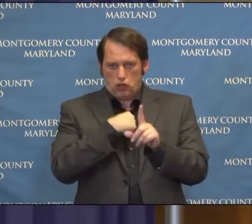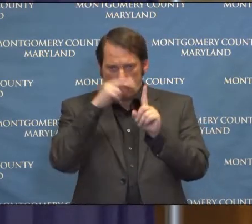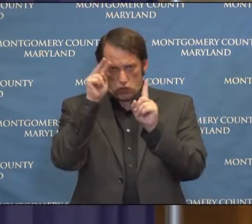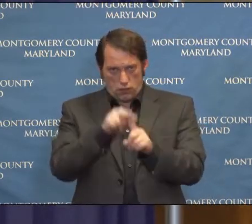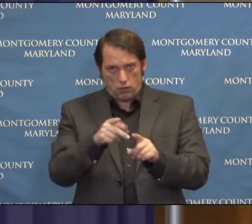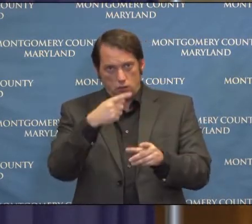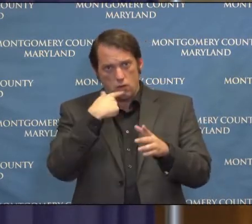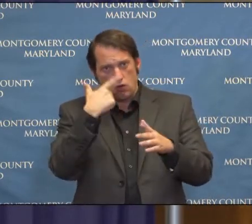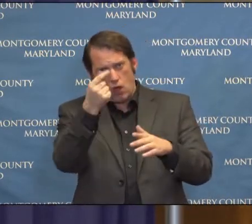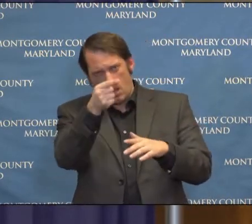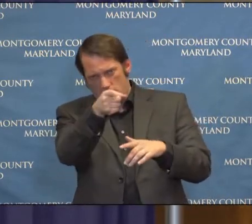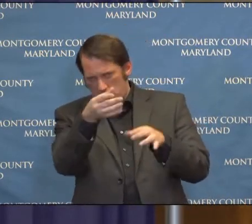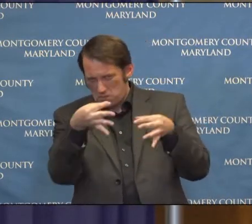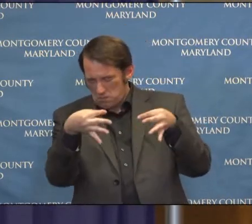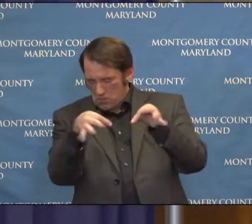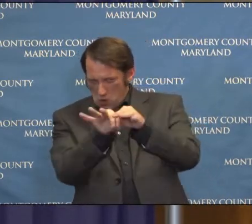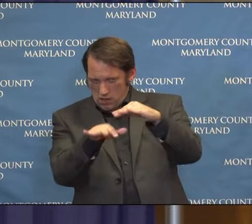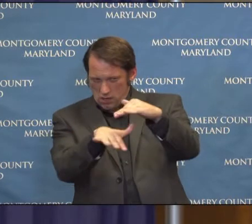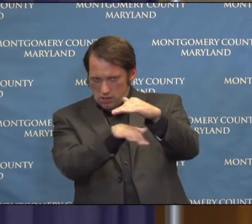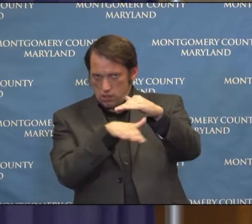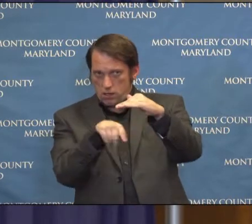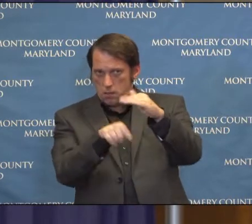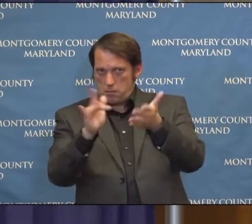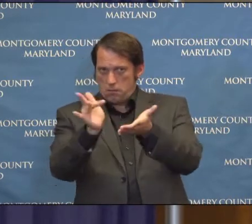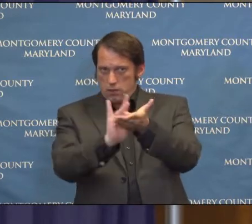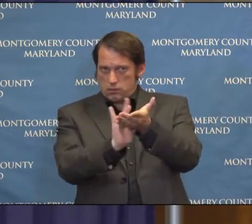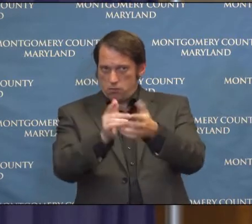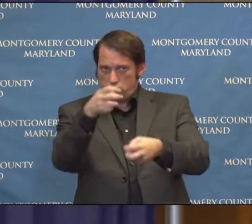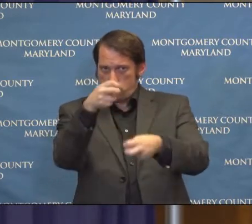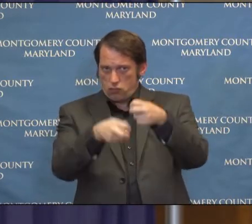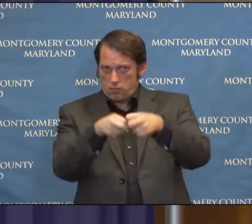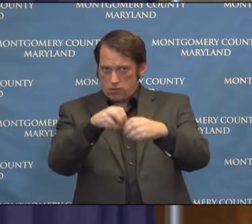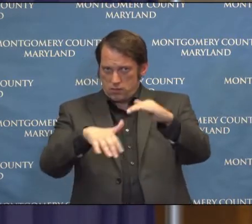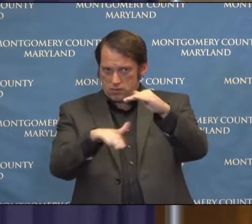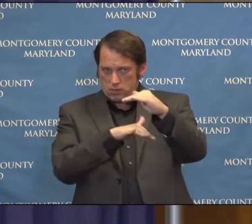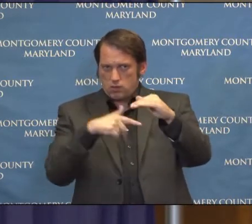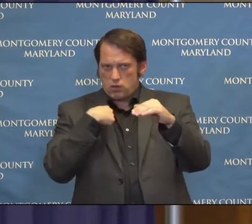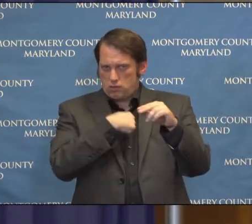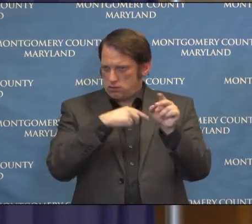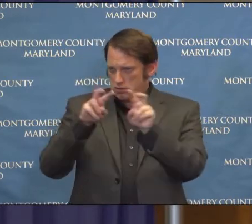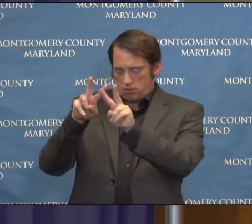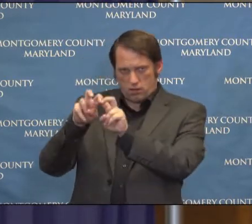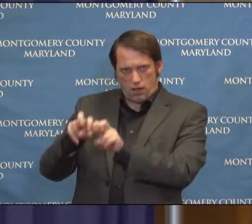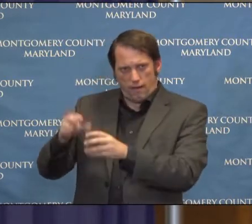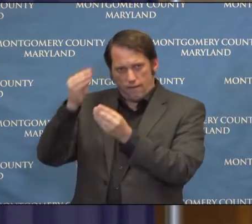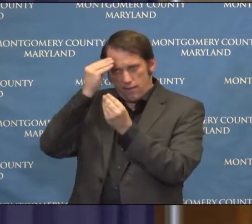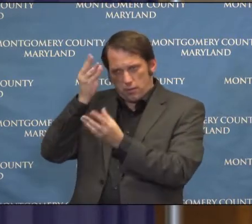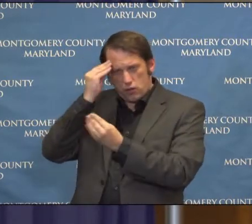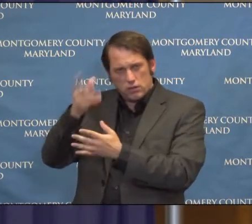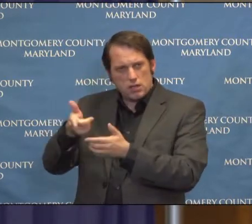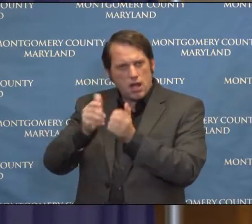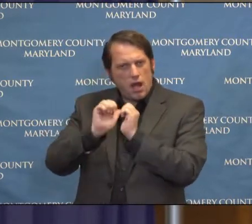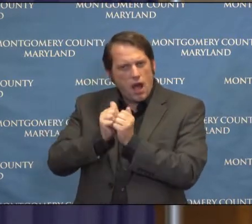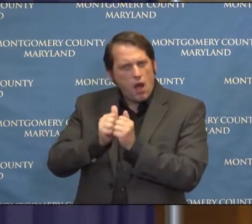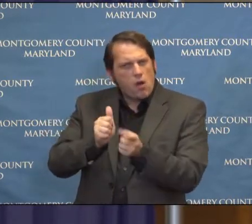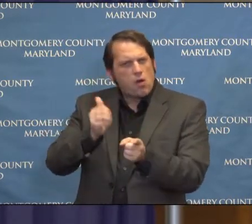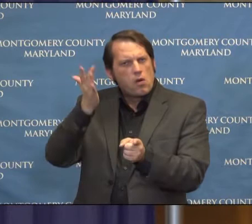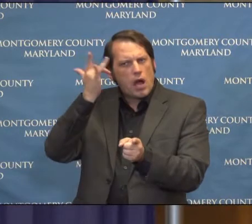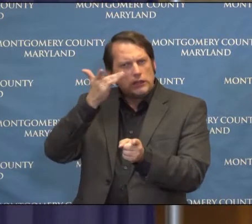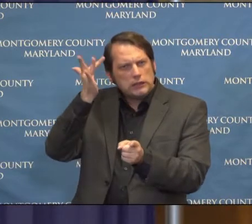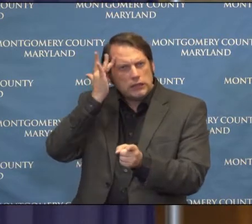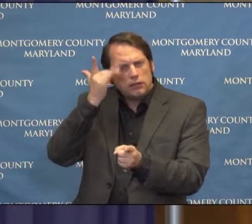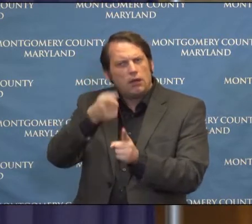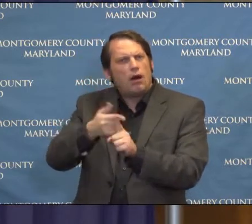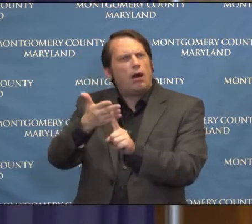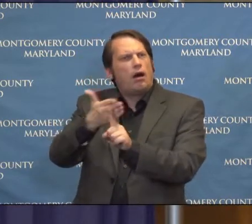home that when we look at the information, when we say that if you have diabetes, heart disease, or asthma, you are at increased risk for